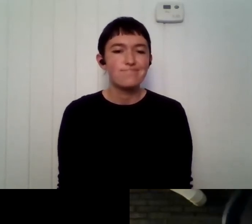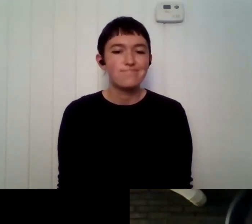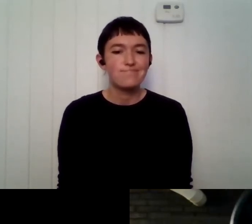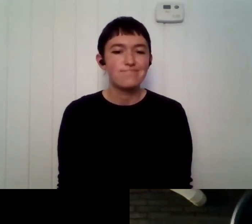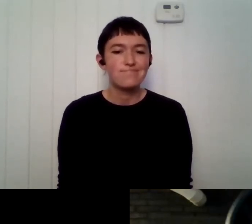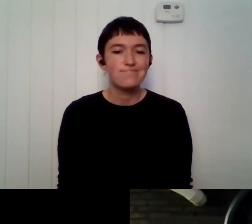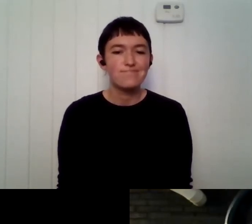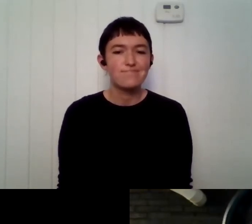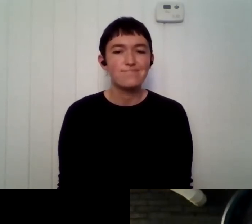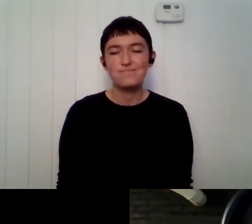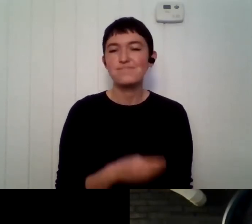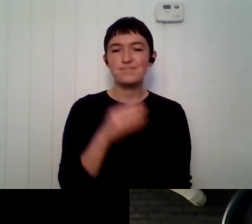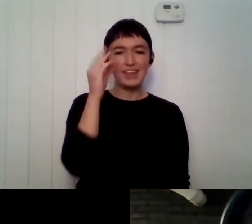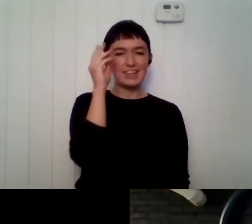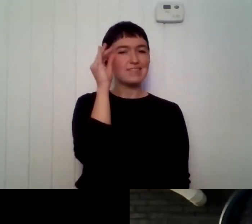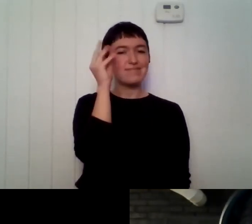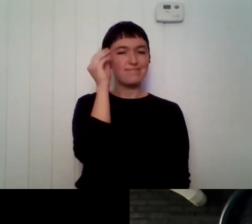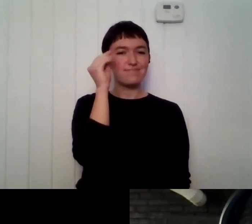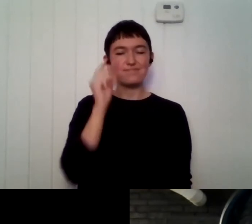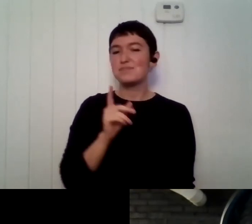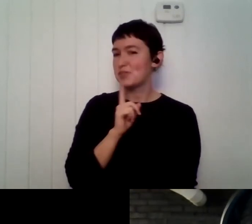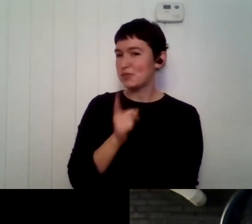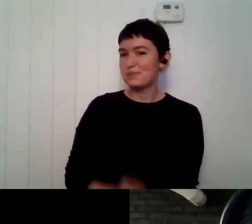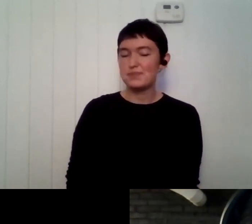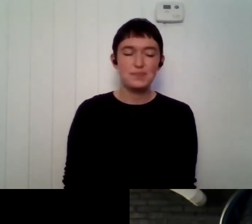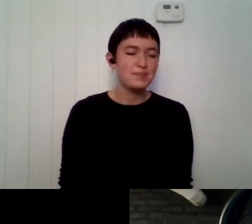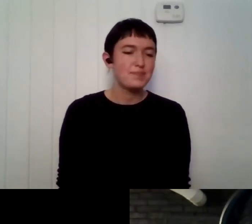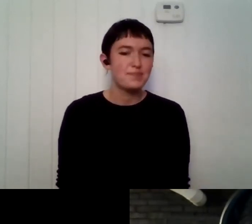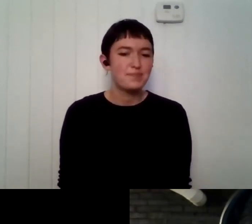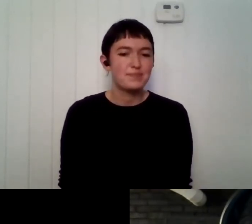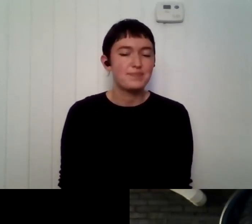Let me think about this for a second. Sure.